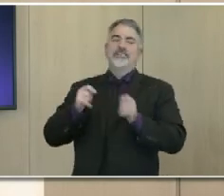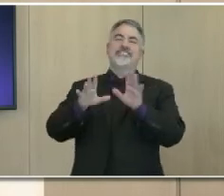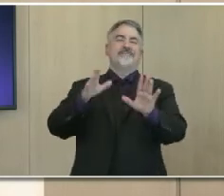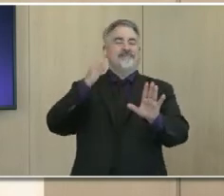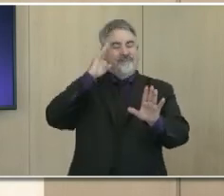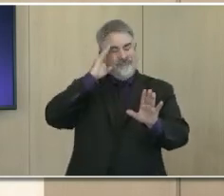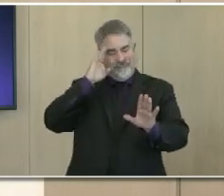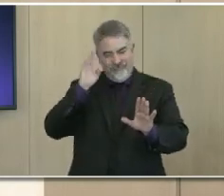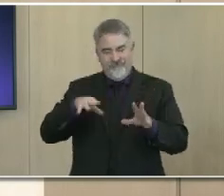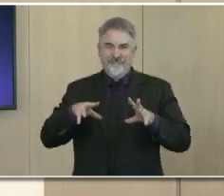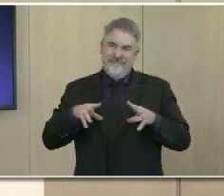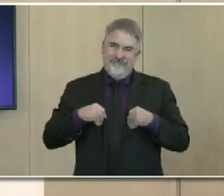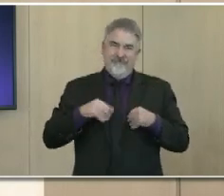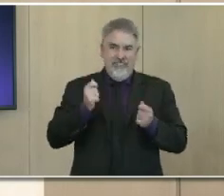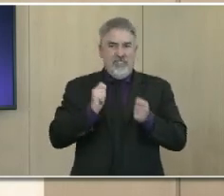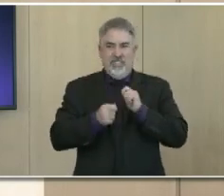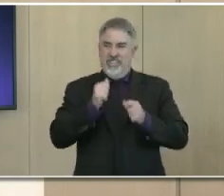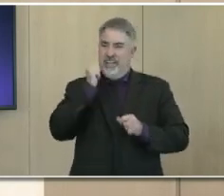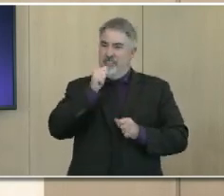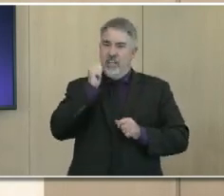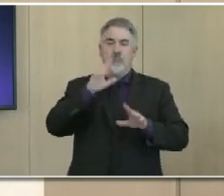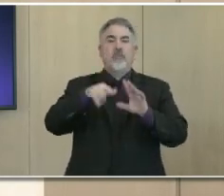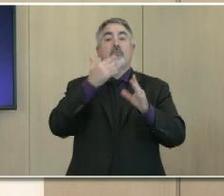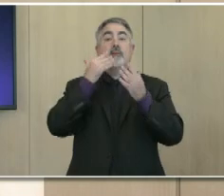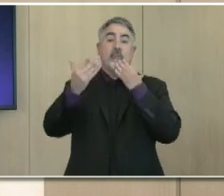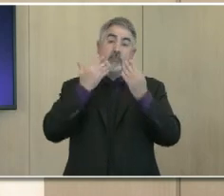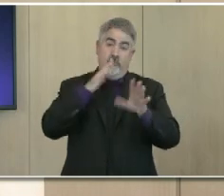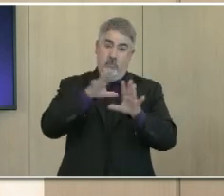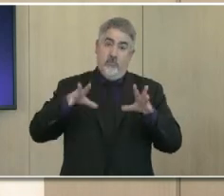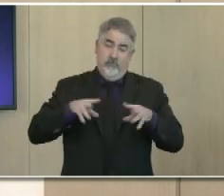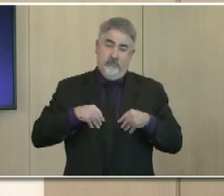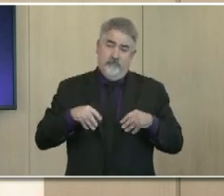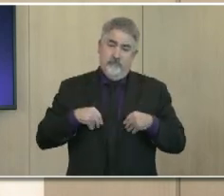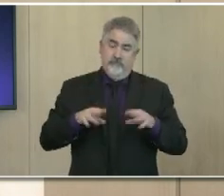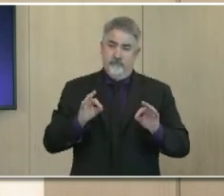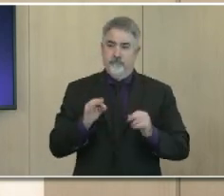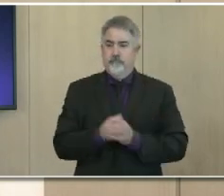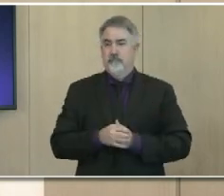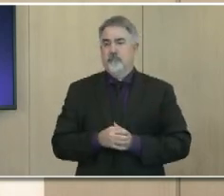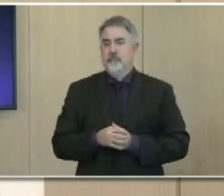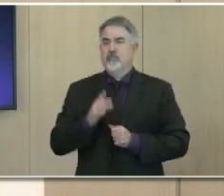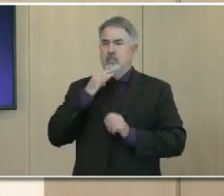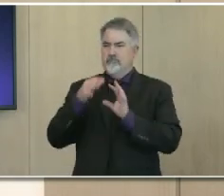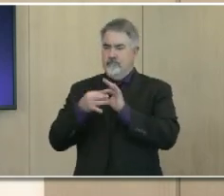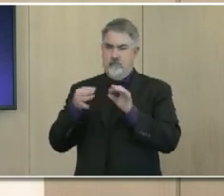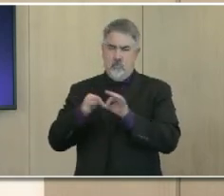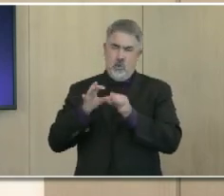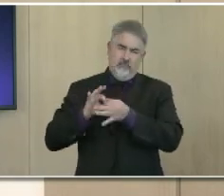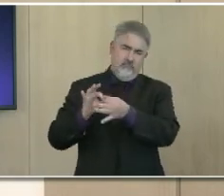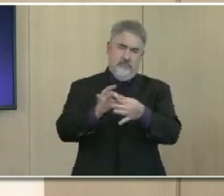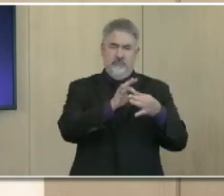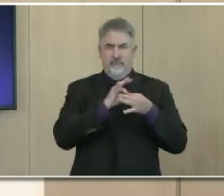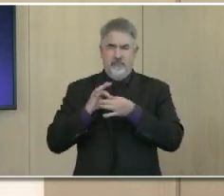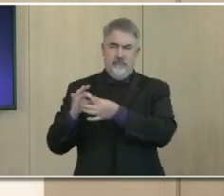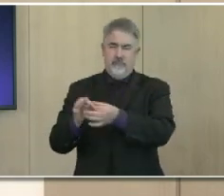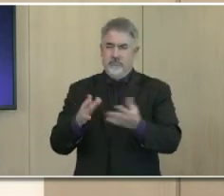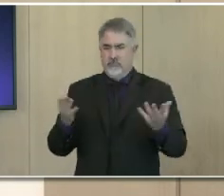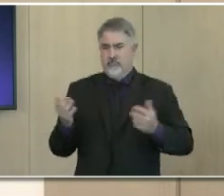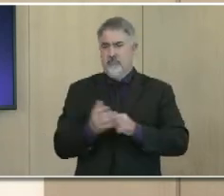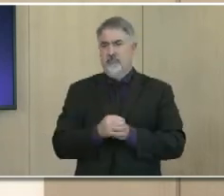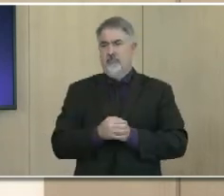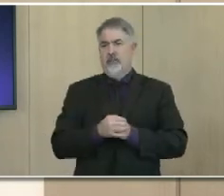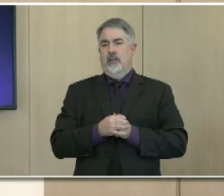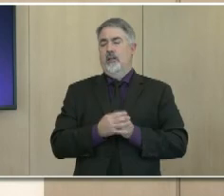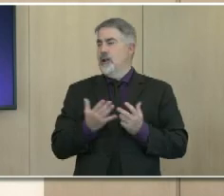orders. And I want to thank all of our businesses for cooperating with us. And I'll give you one example. This morning I happened to